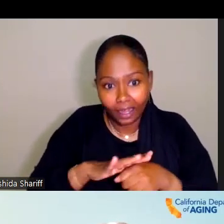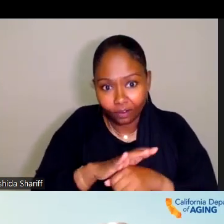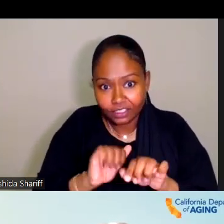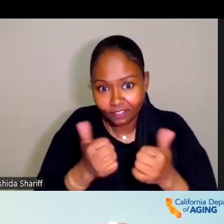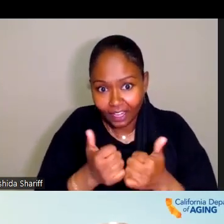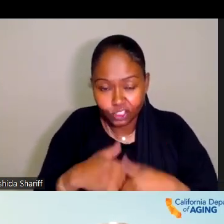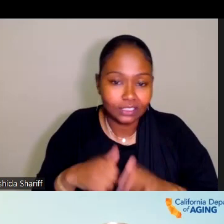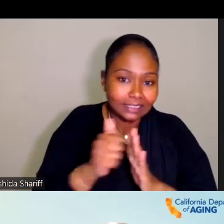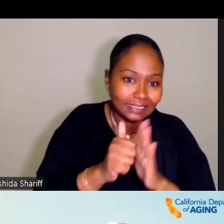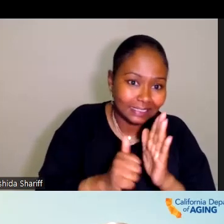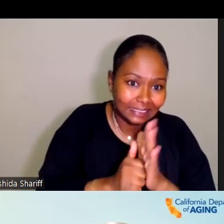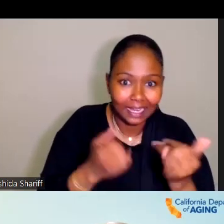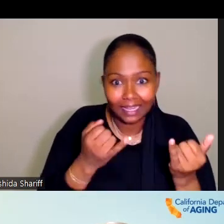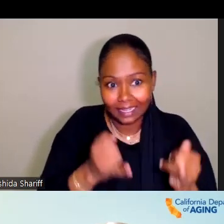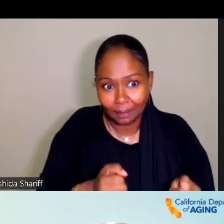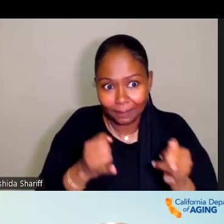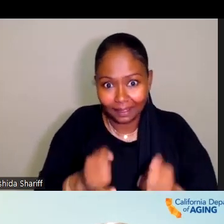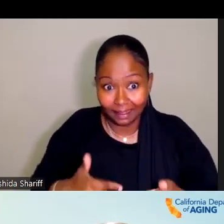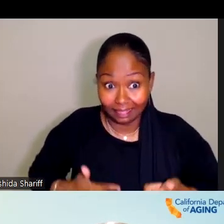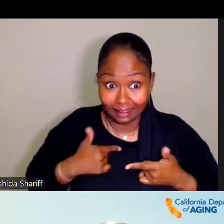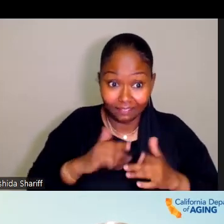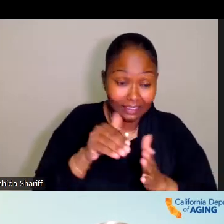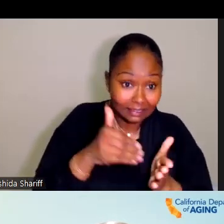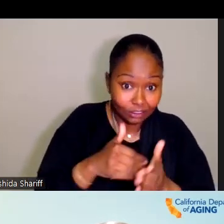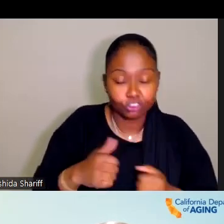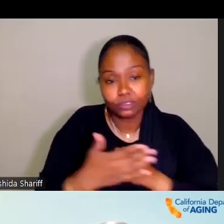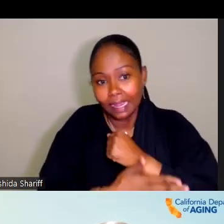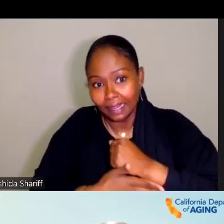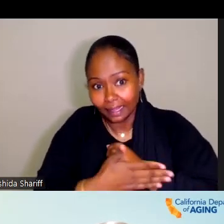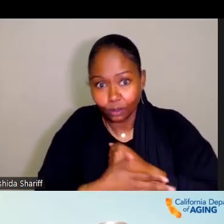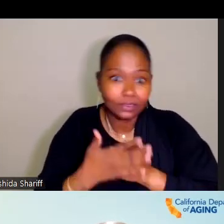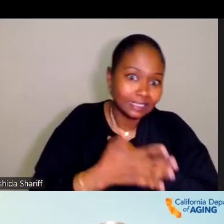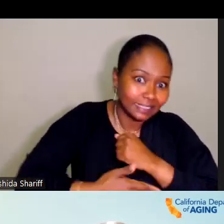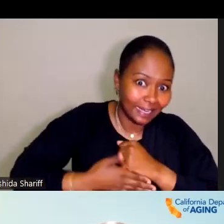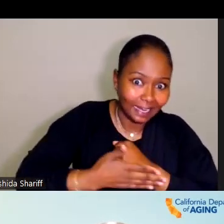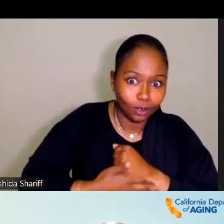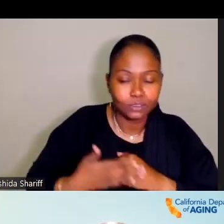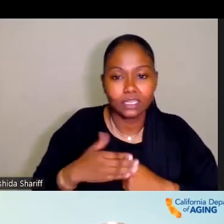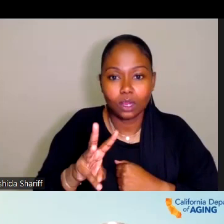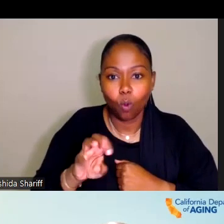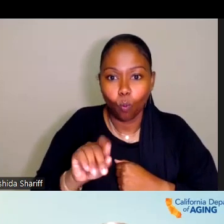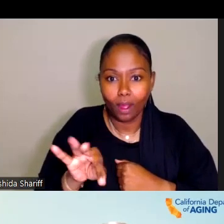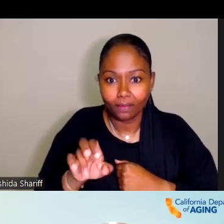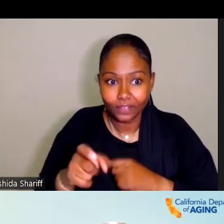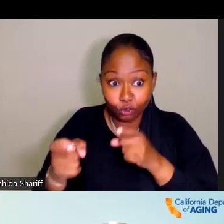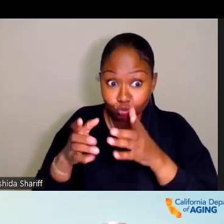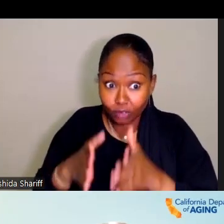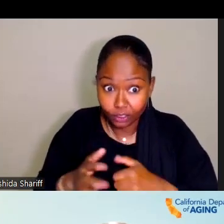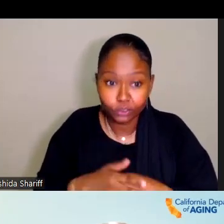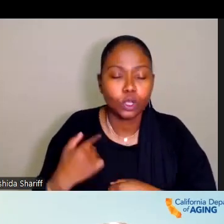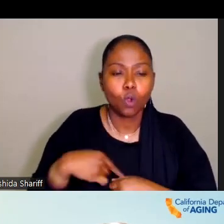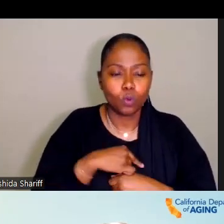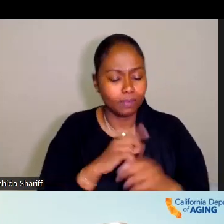state independent living centers, counties, and county welfare directors. And we've been meeting for about